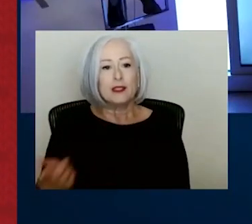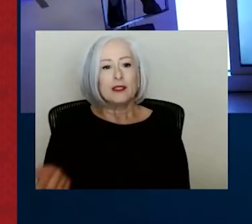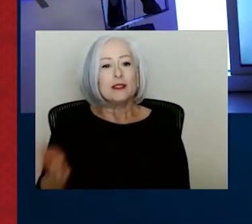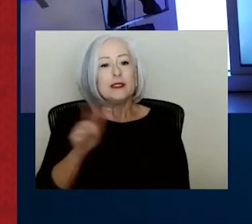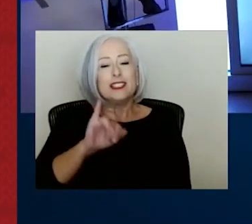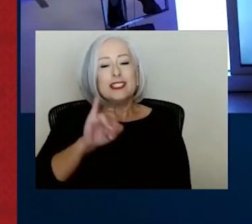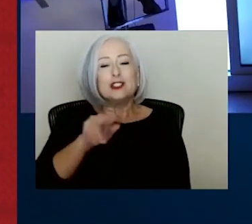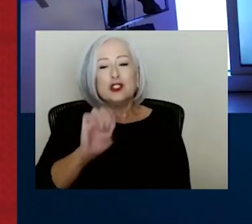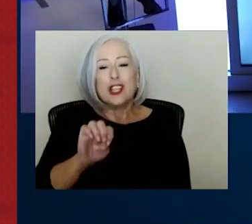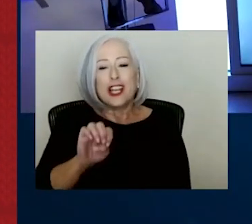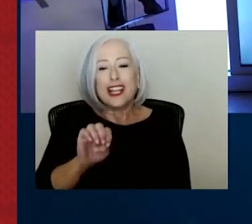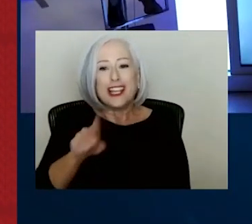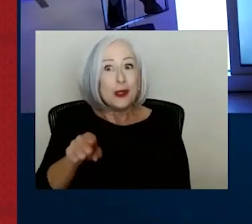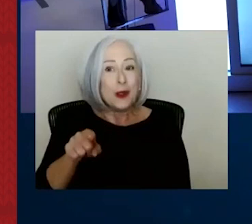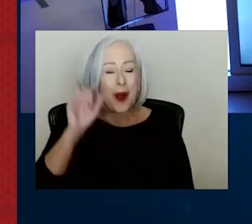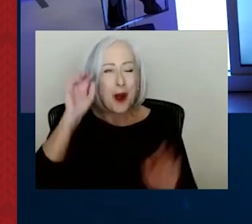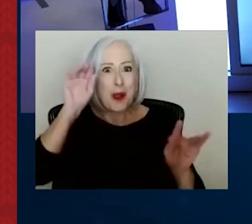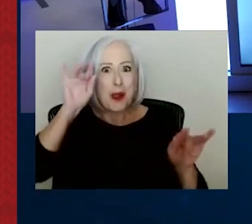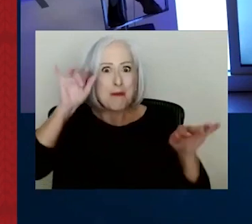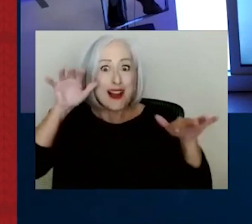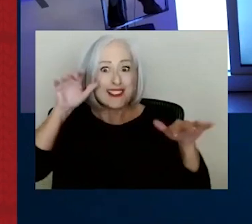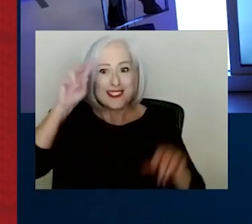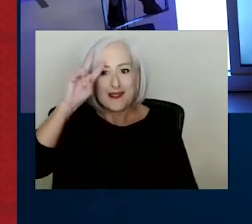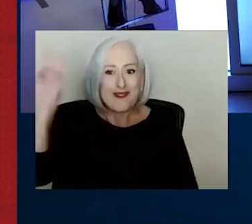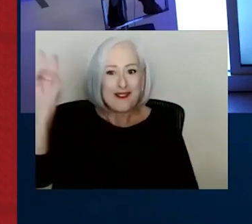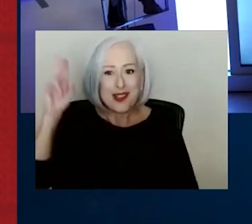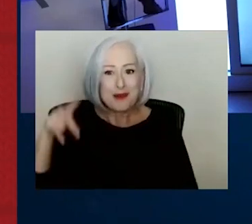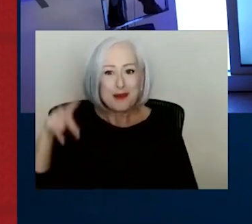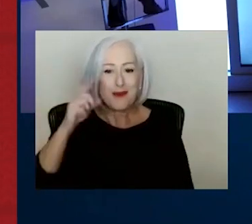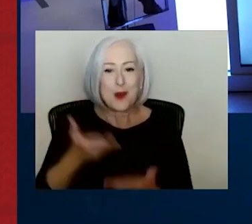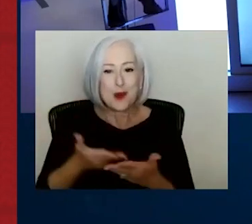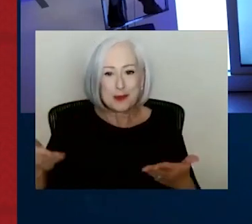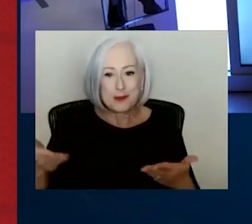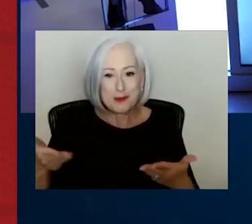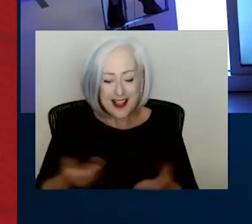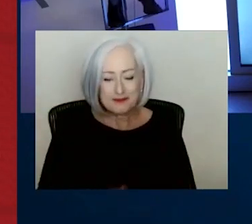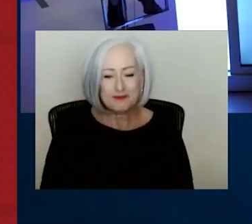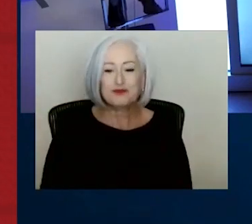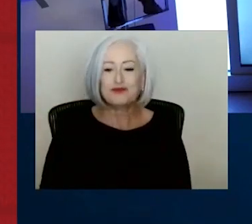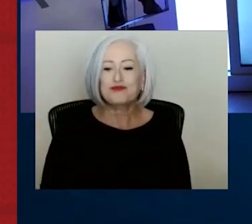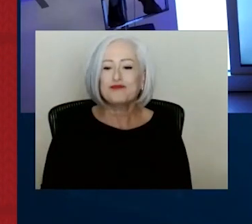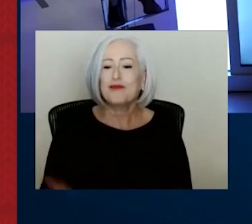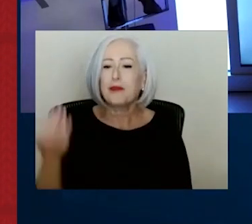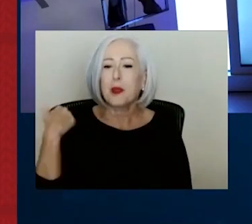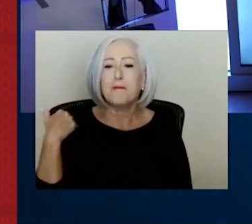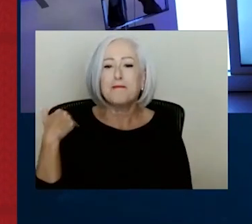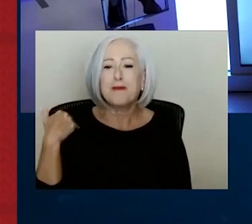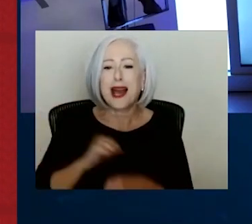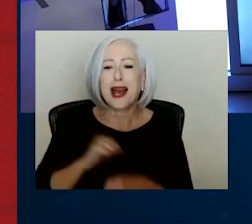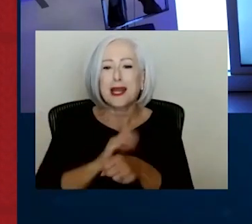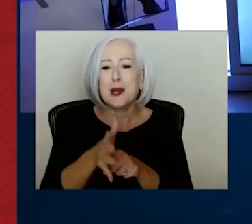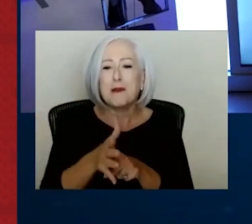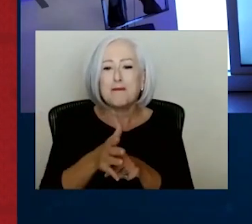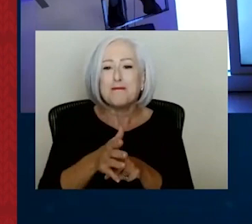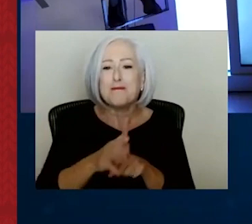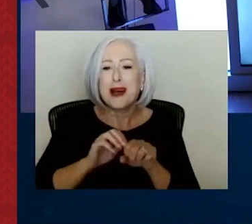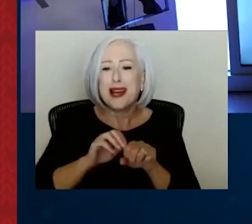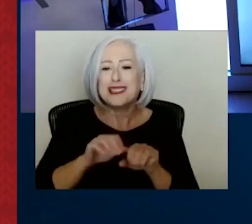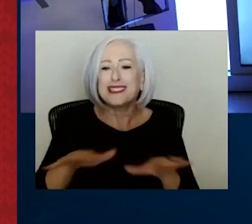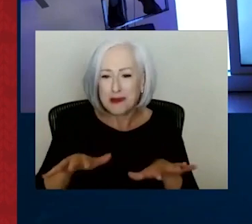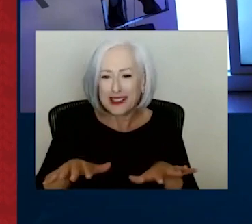wizard for us. You're the VP of supply chain. Back at the beginning of this pandemic, you and I spent the few Friday and Saturday nights about midnight trying to